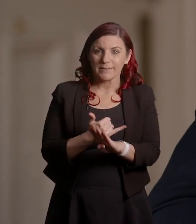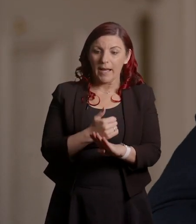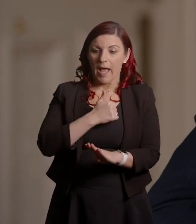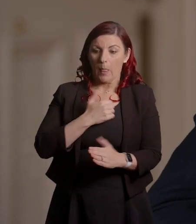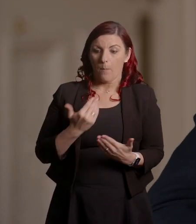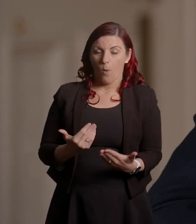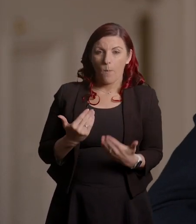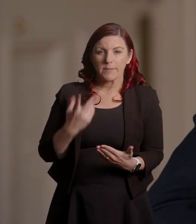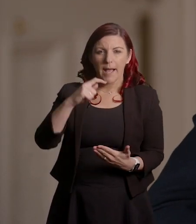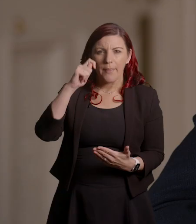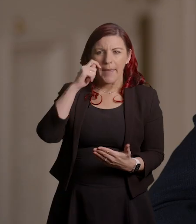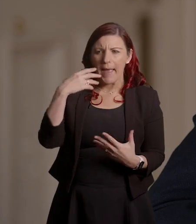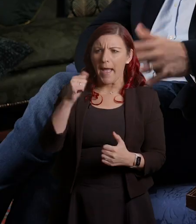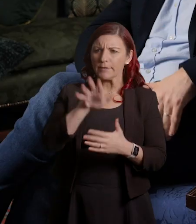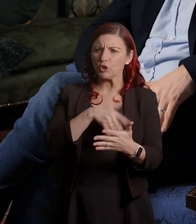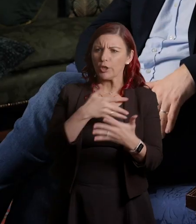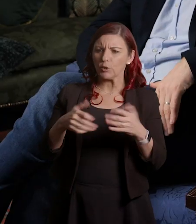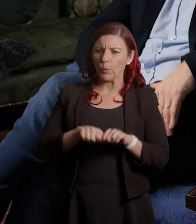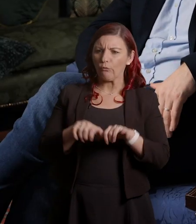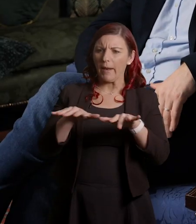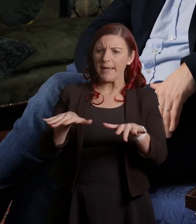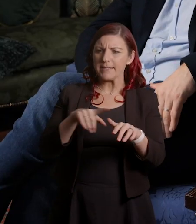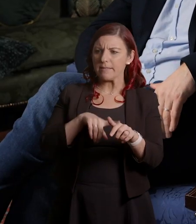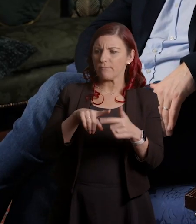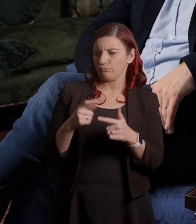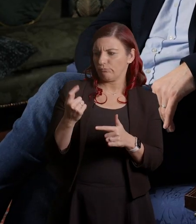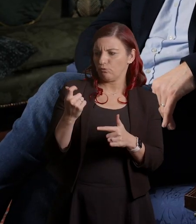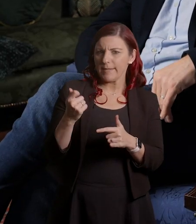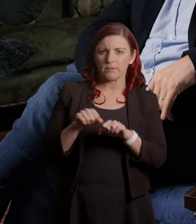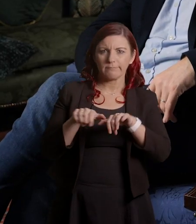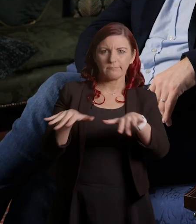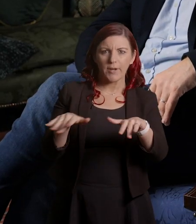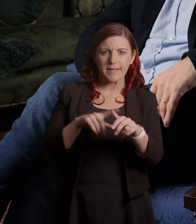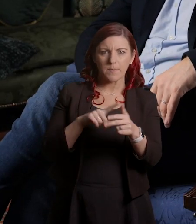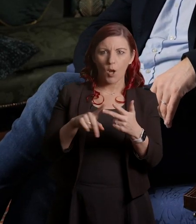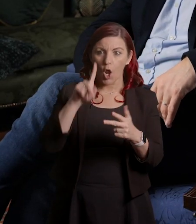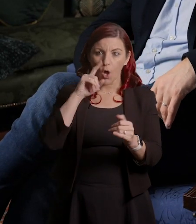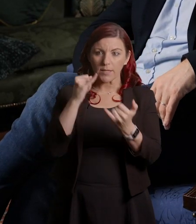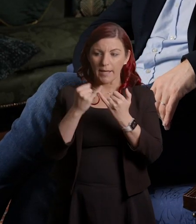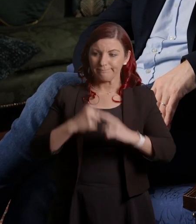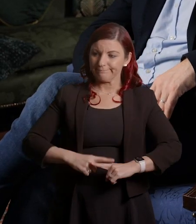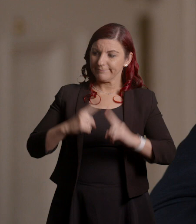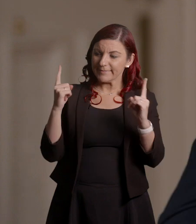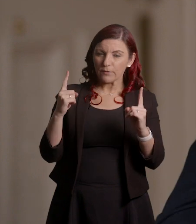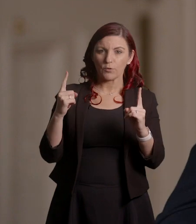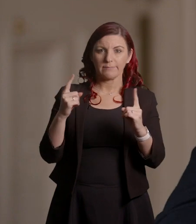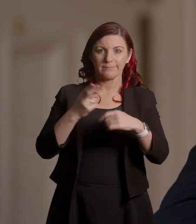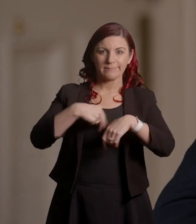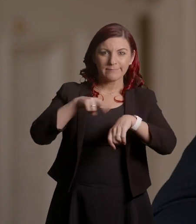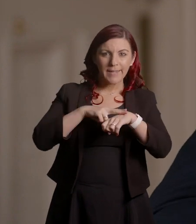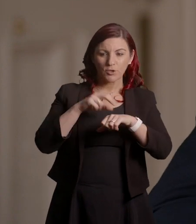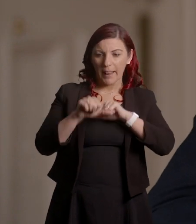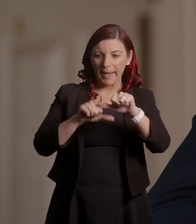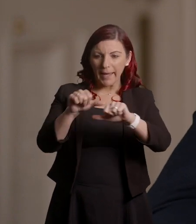moment. I think there was a schedule released very recently, but it looks like a different National League campaign